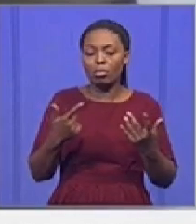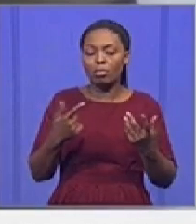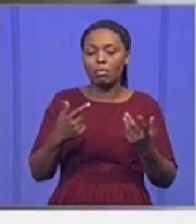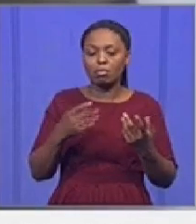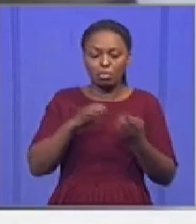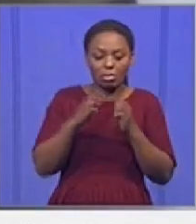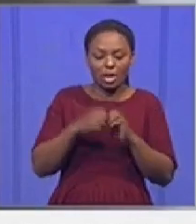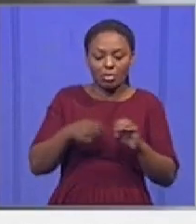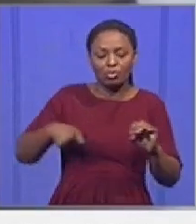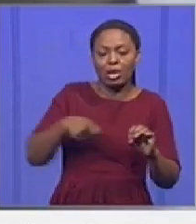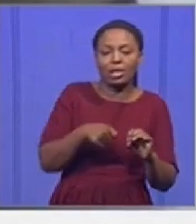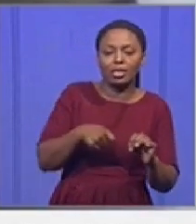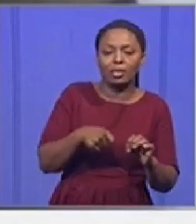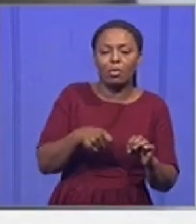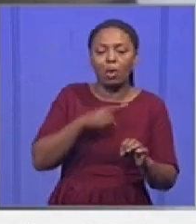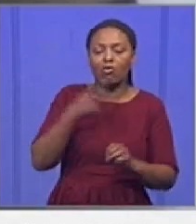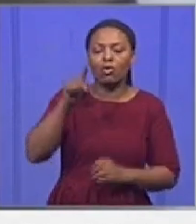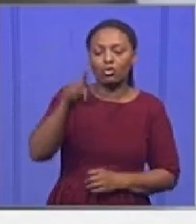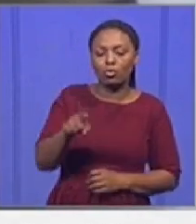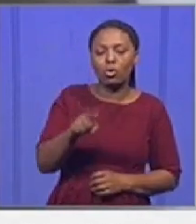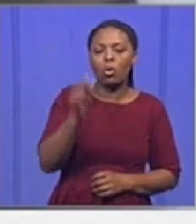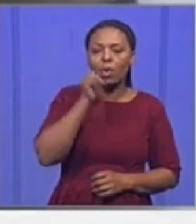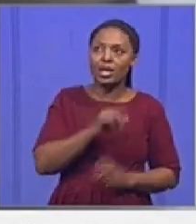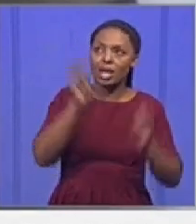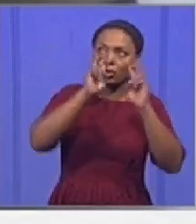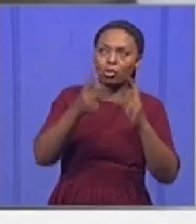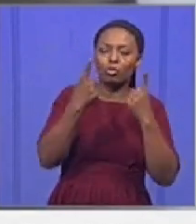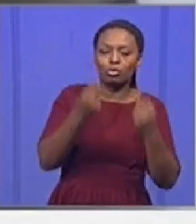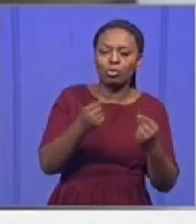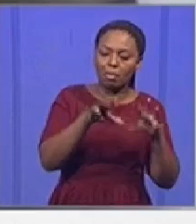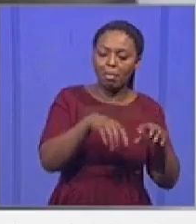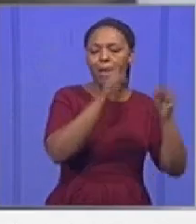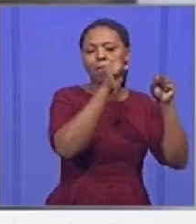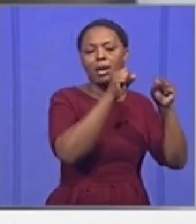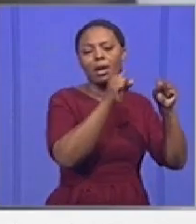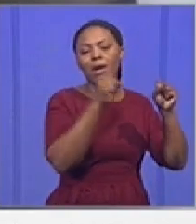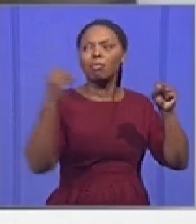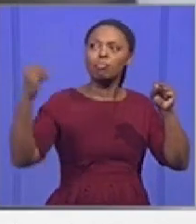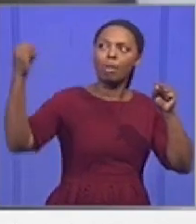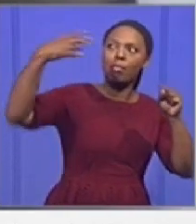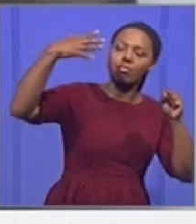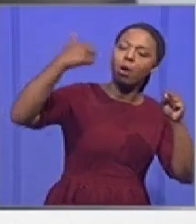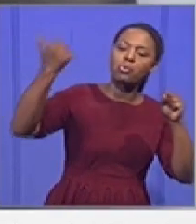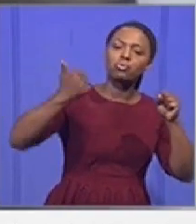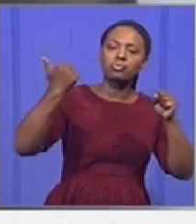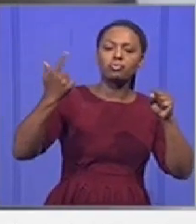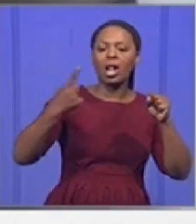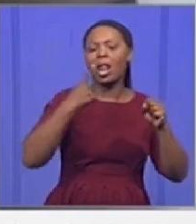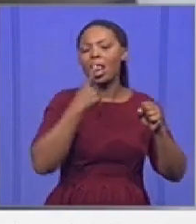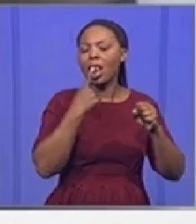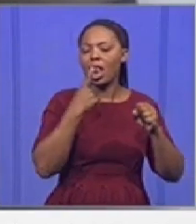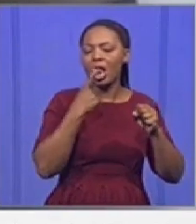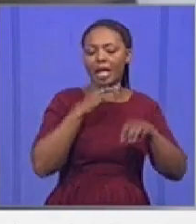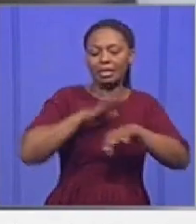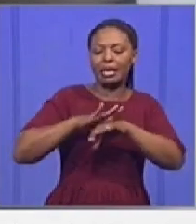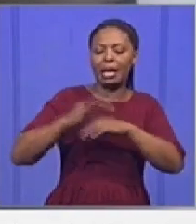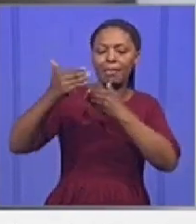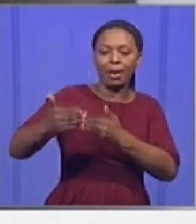It's just for you when the Eskom does their thing, you have power for that space in